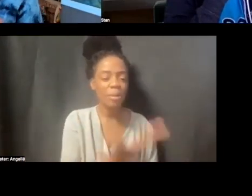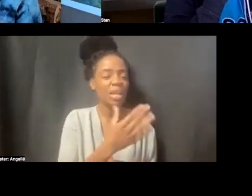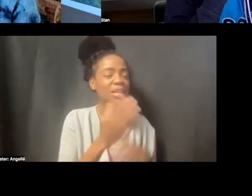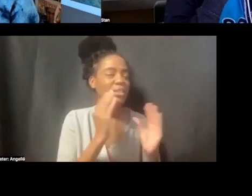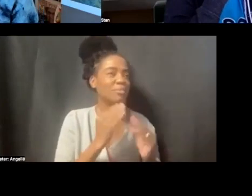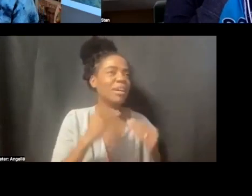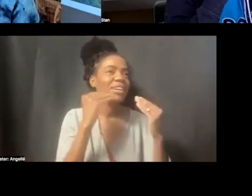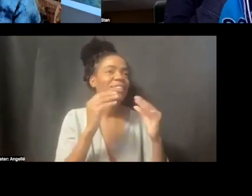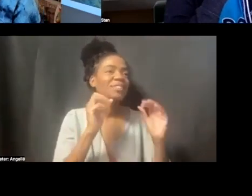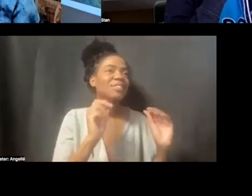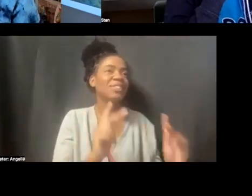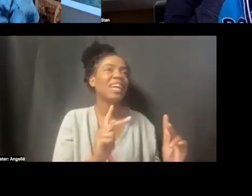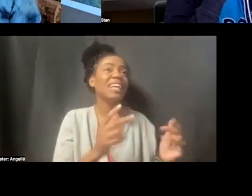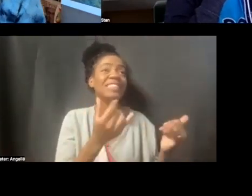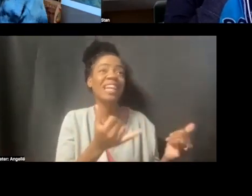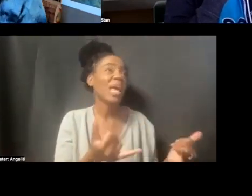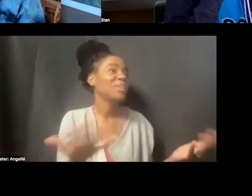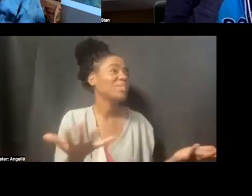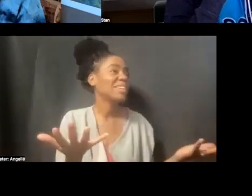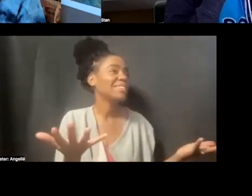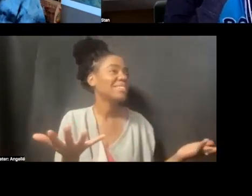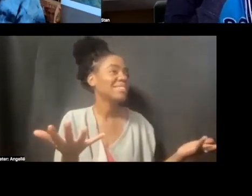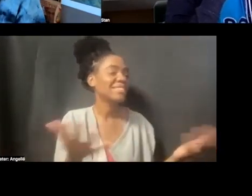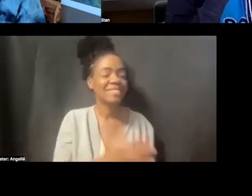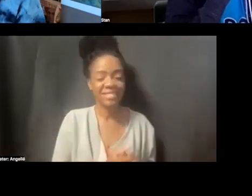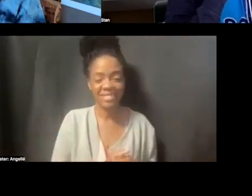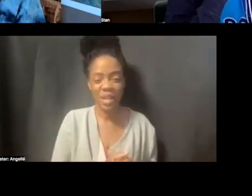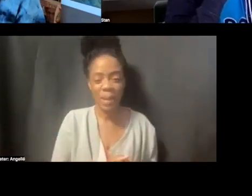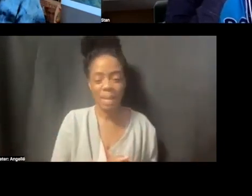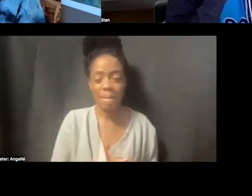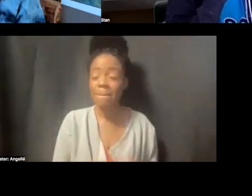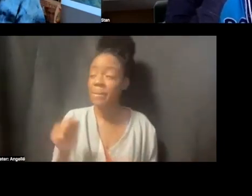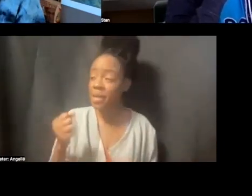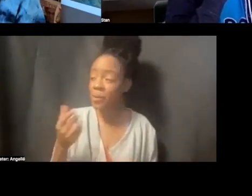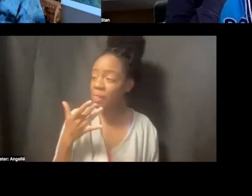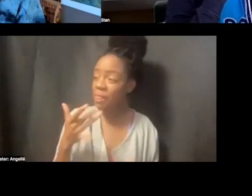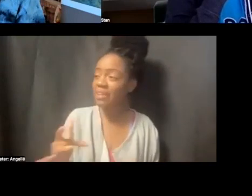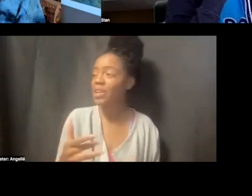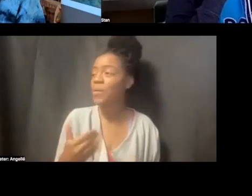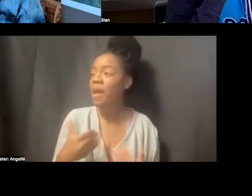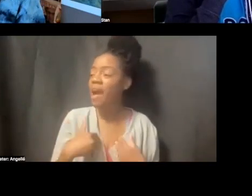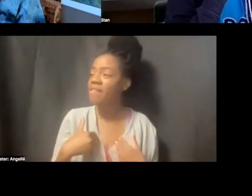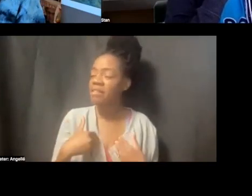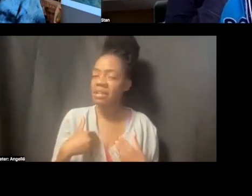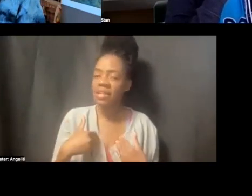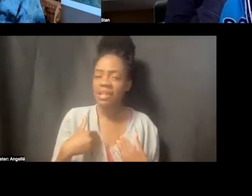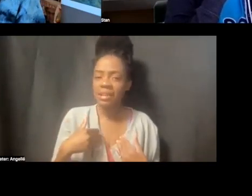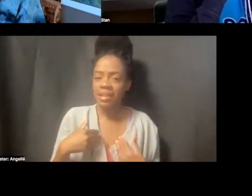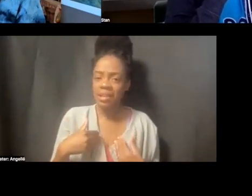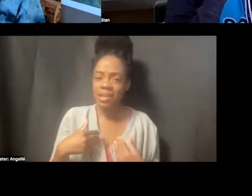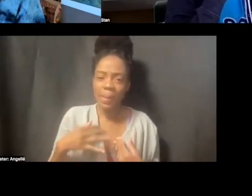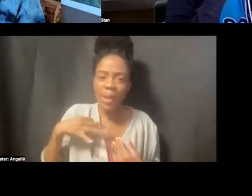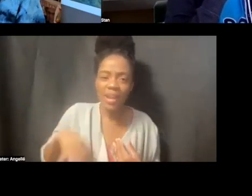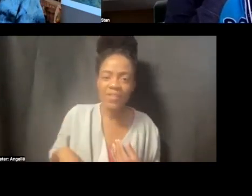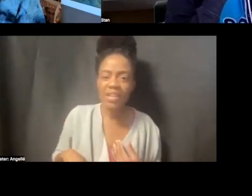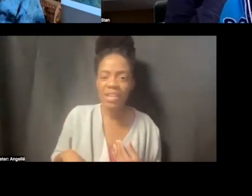saying, okay, what's today? And we're lucky we have the privilege of it. When I think about, yes, there's sadness about